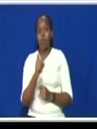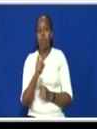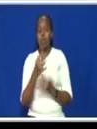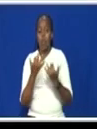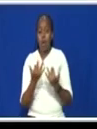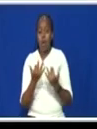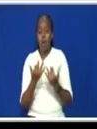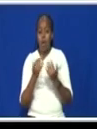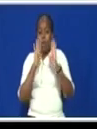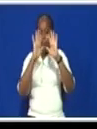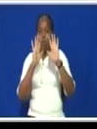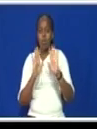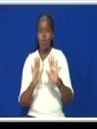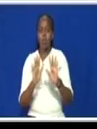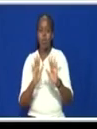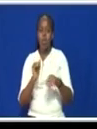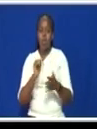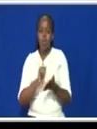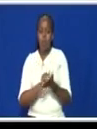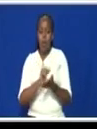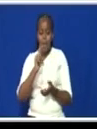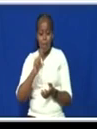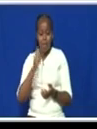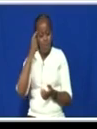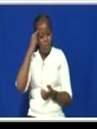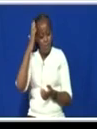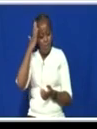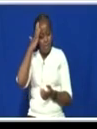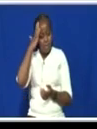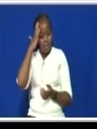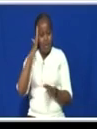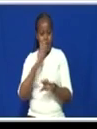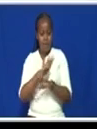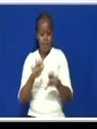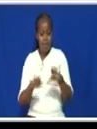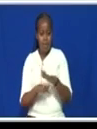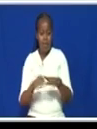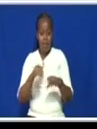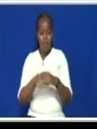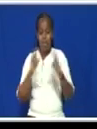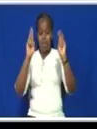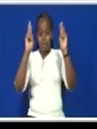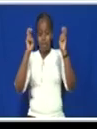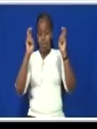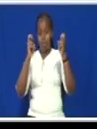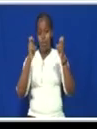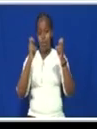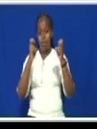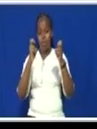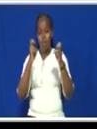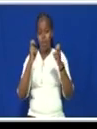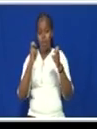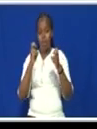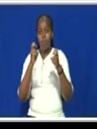very, very important that you ought to have mastered the content in the topic or from the topic